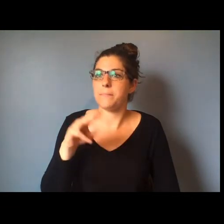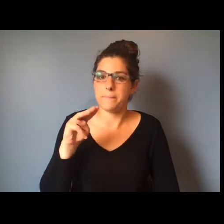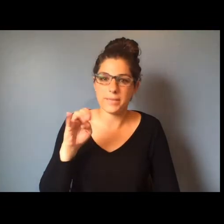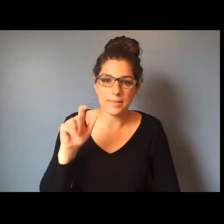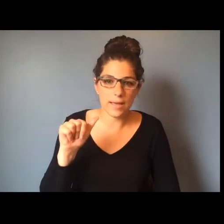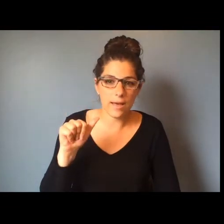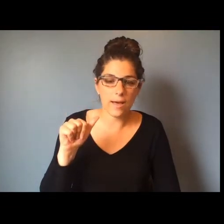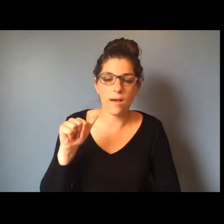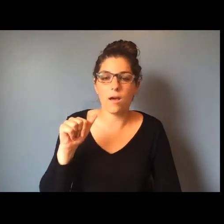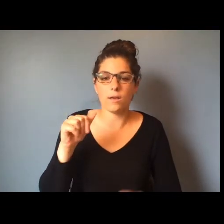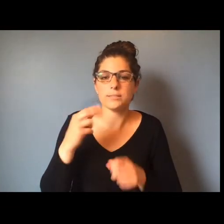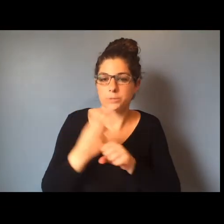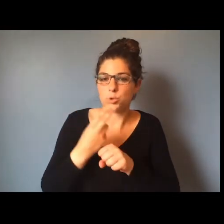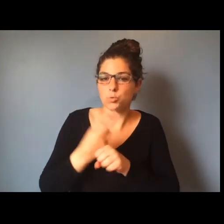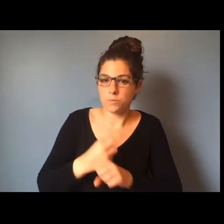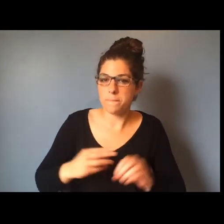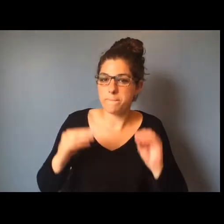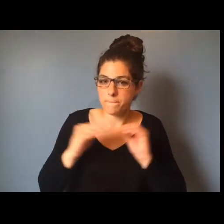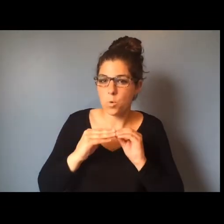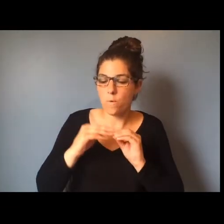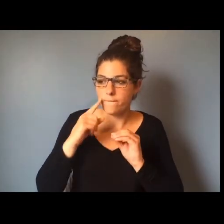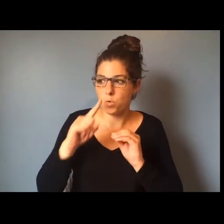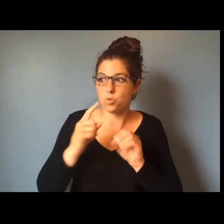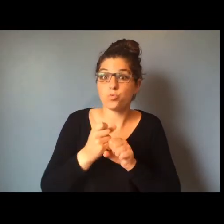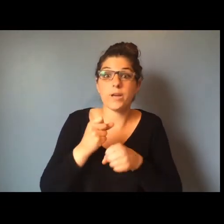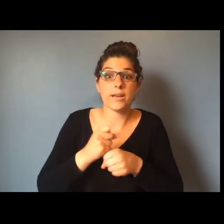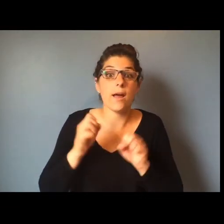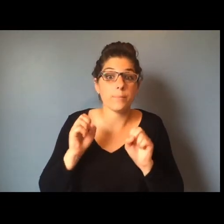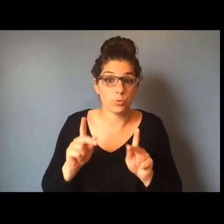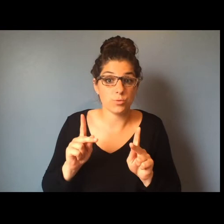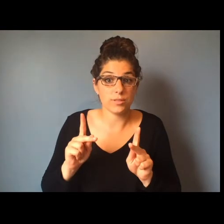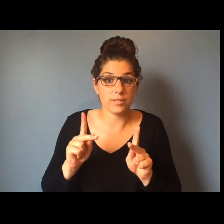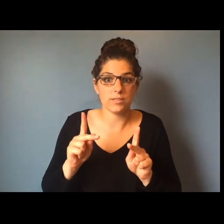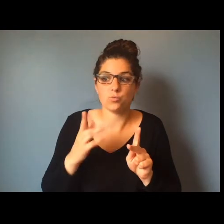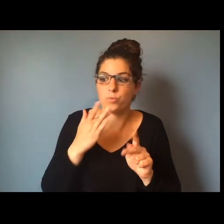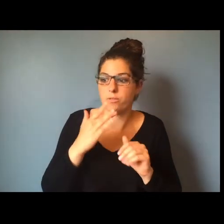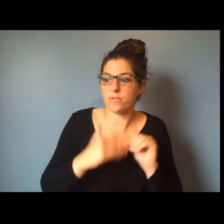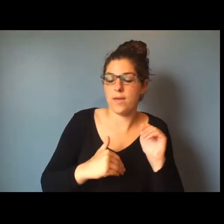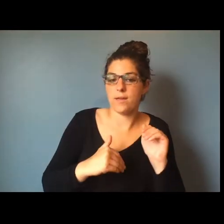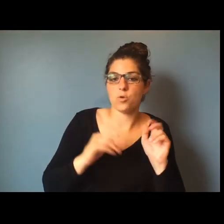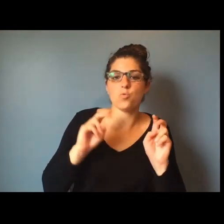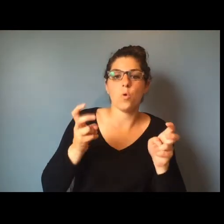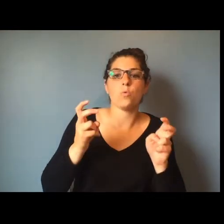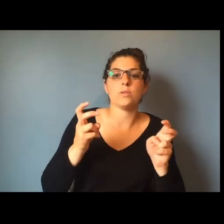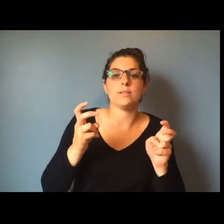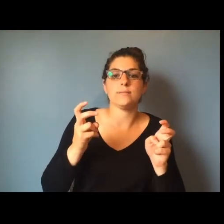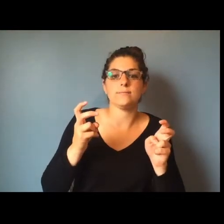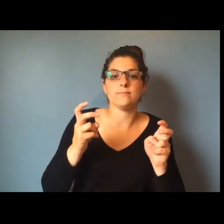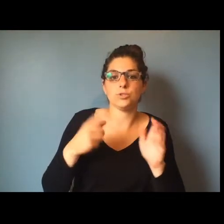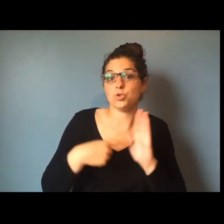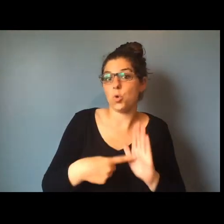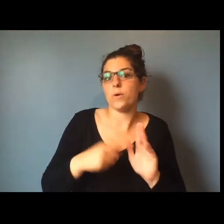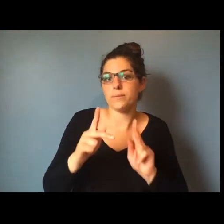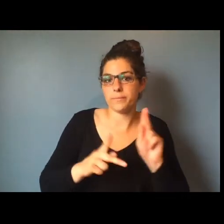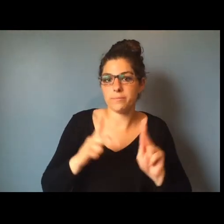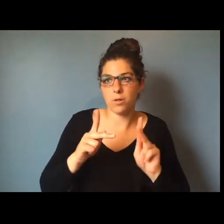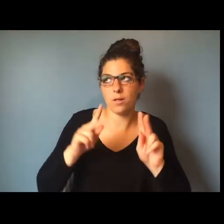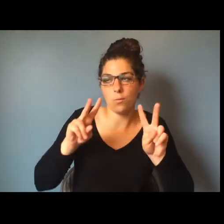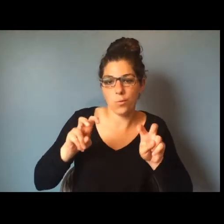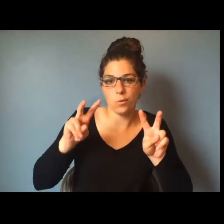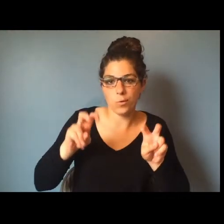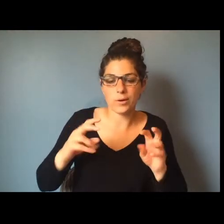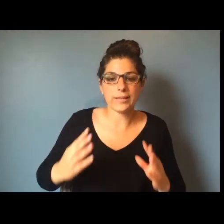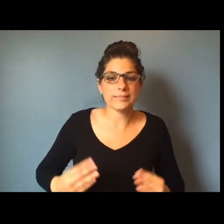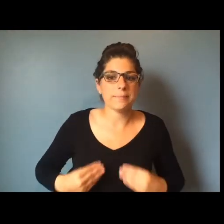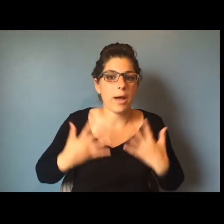media is being used more for creating opportunities rather than showing people in a quote unquote